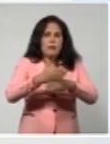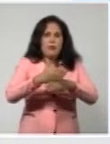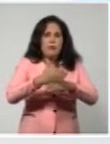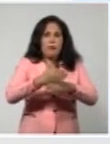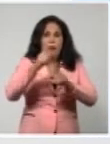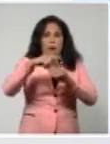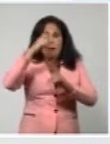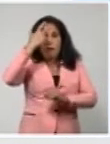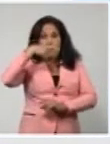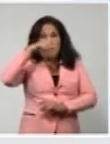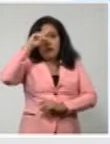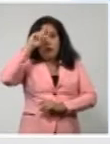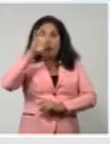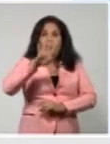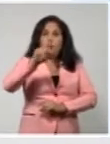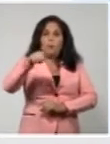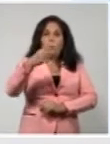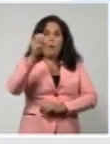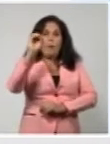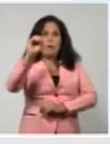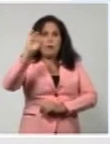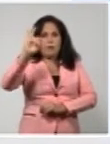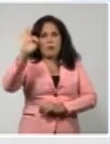309,632, for a mortality rate of